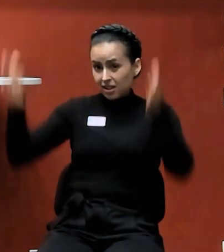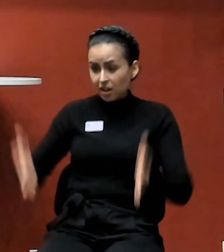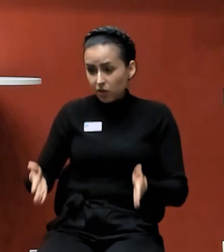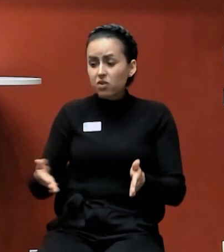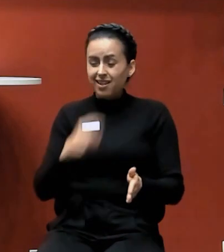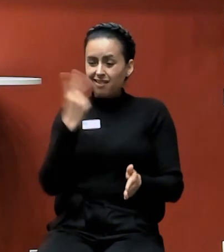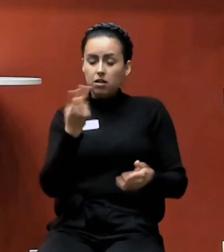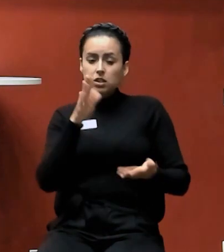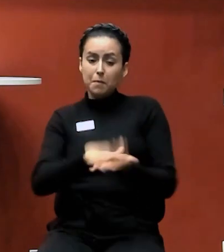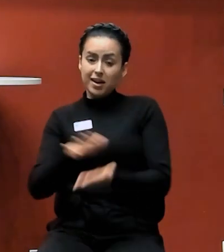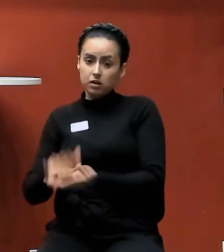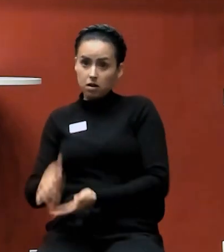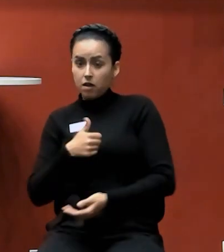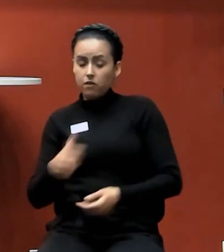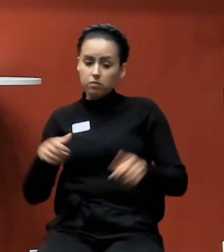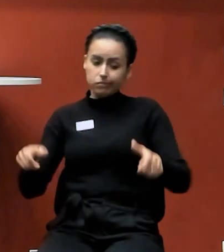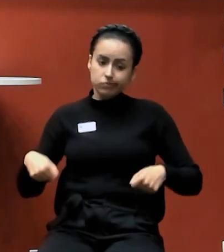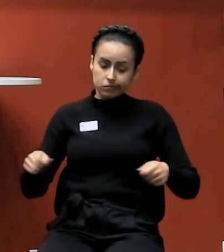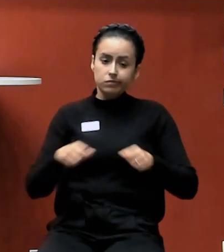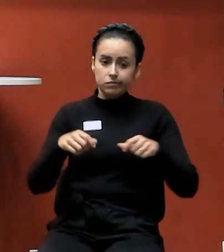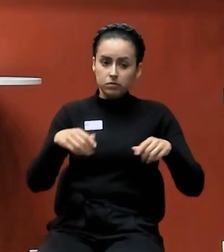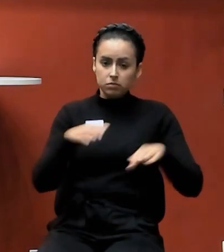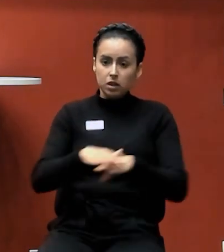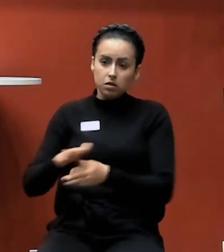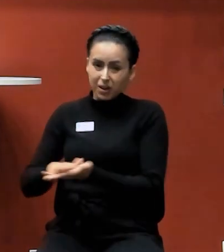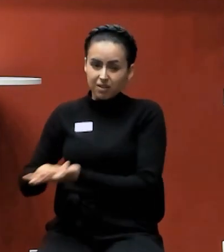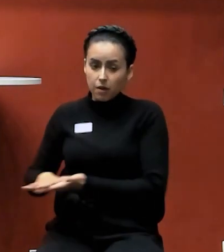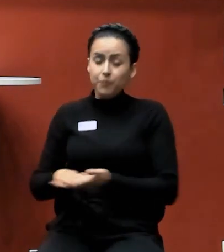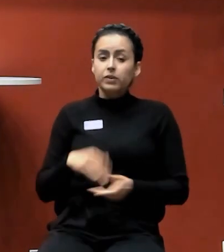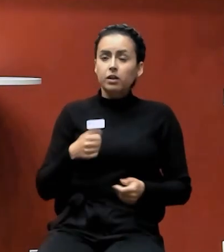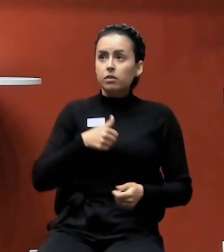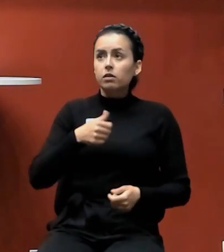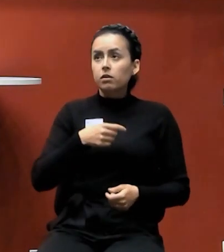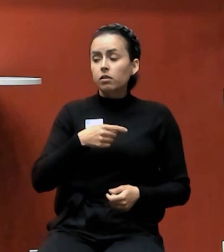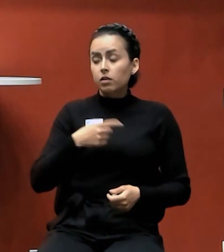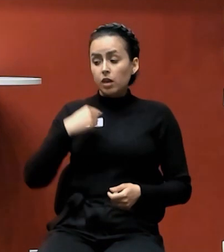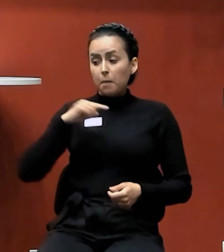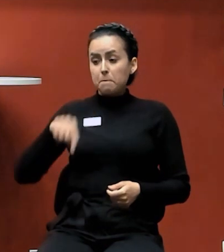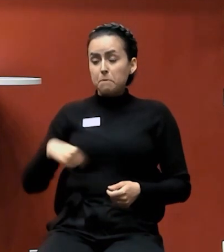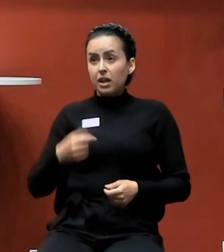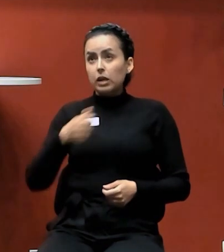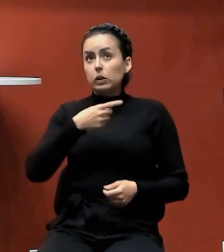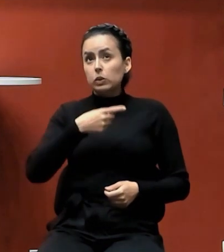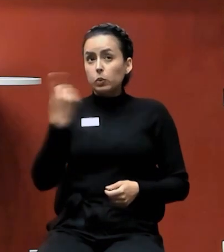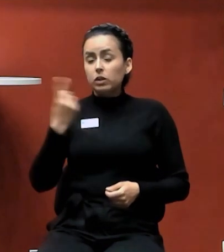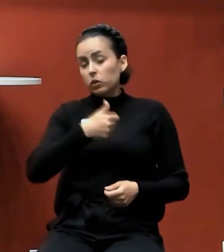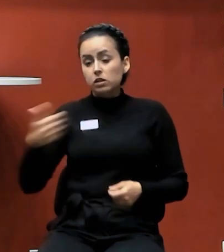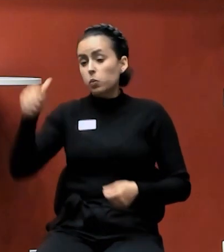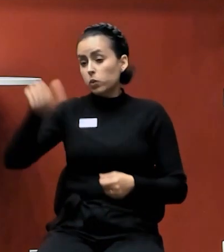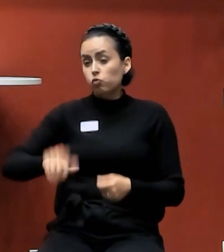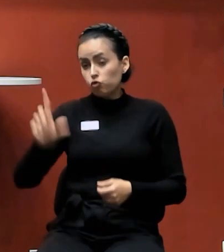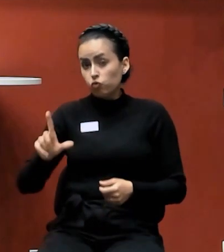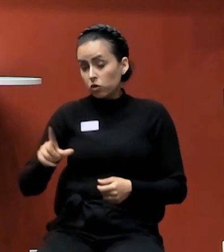using wheelchairs. So that's kind of 1960s. We're going into that theatre in the 1990s,